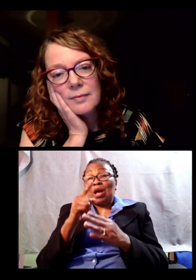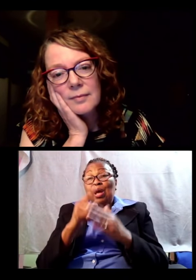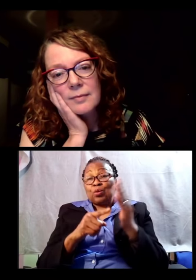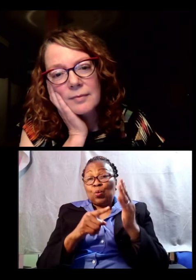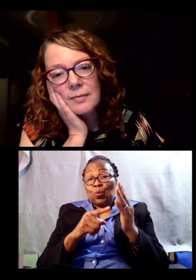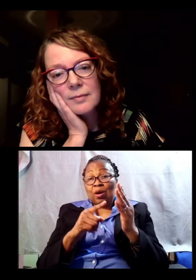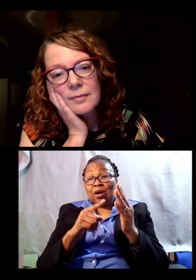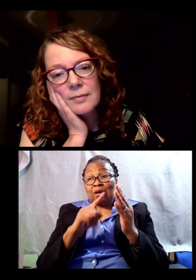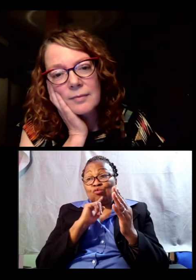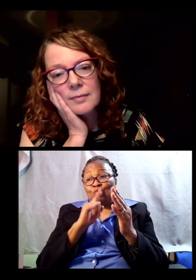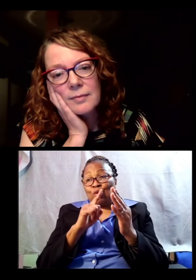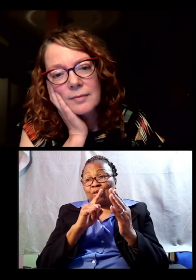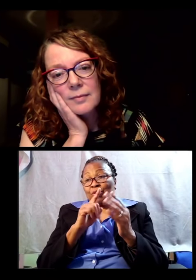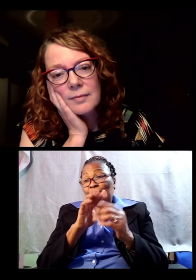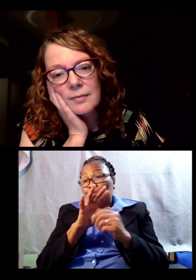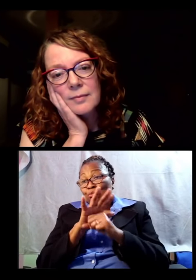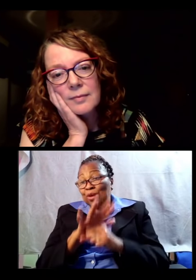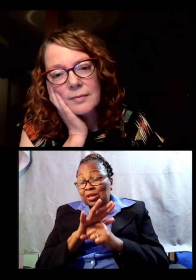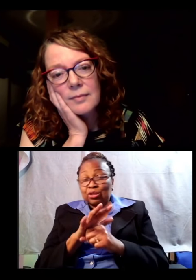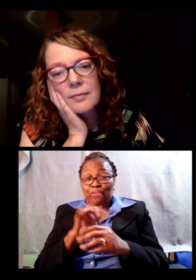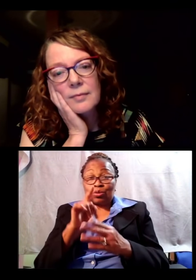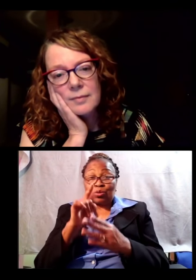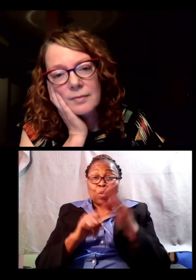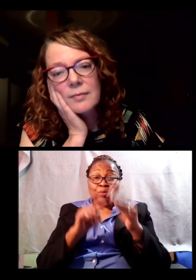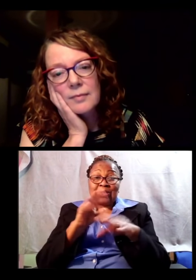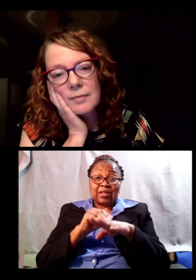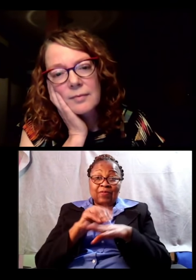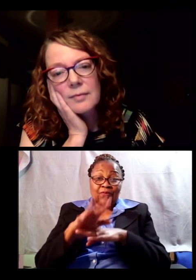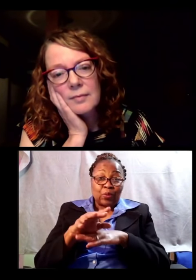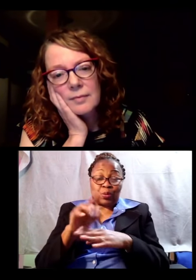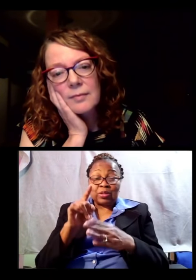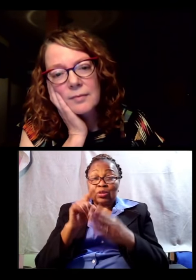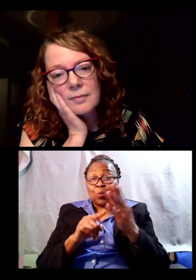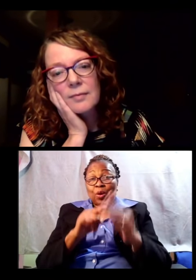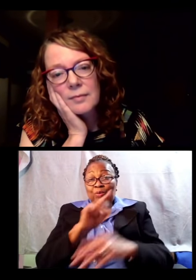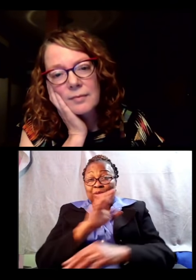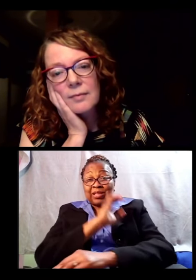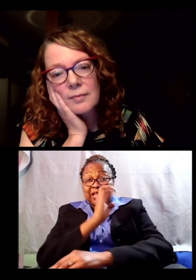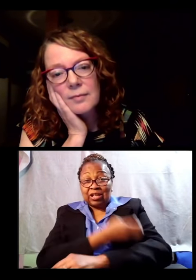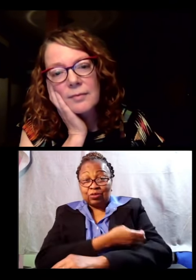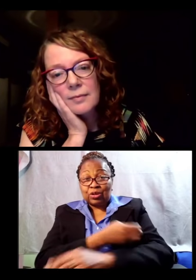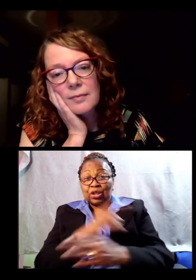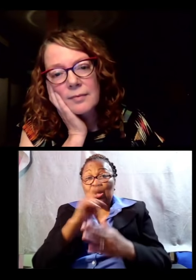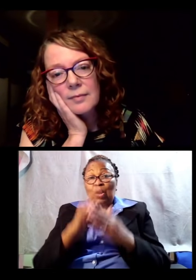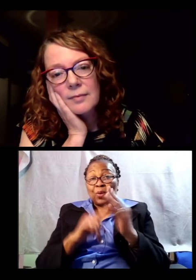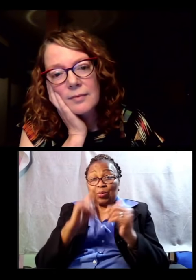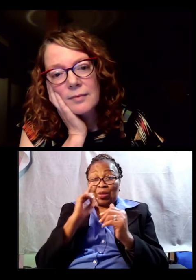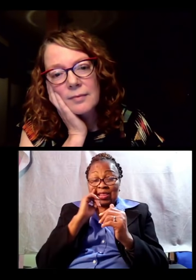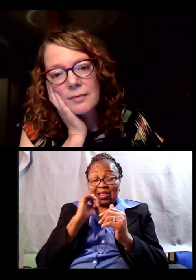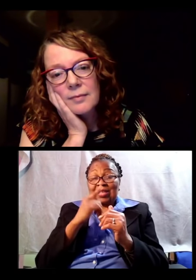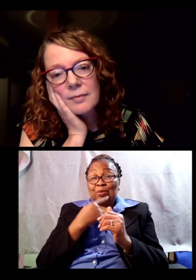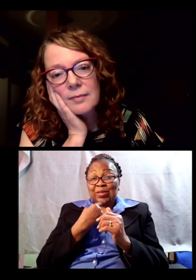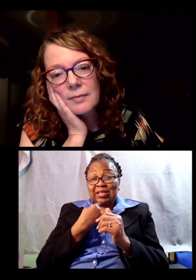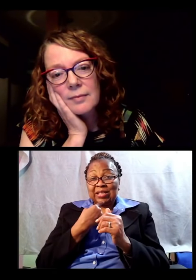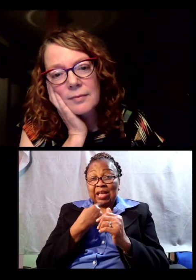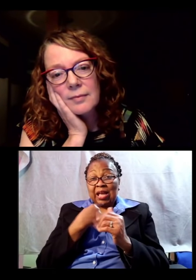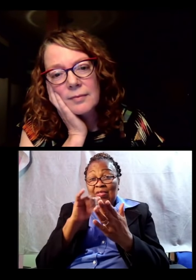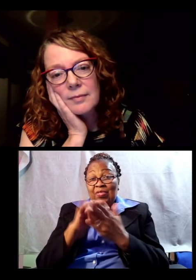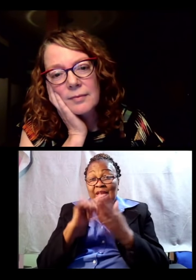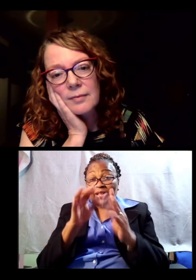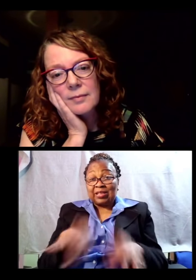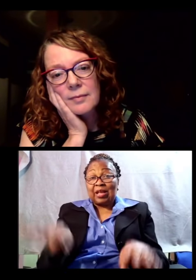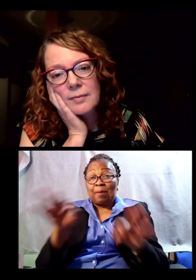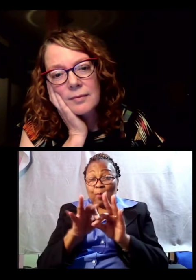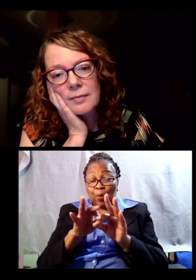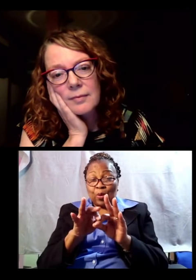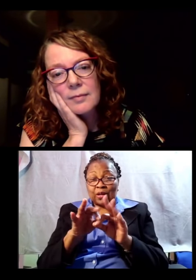what were the pressures, what were the influences, what were the energies, what did they think they were saying? I think that is important. I don't think you can